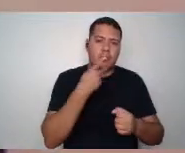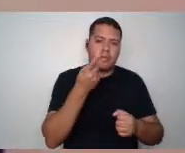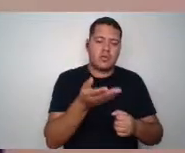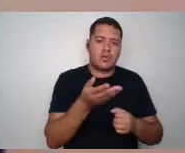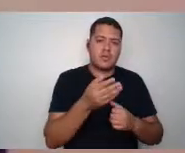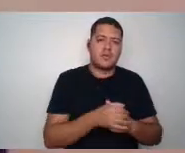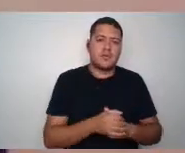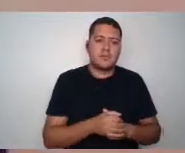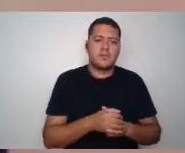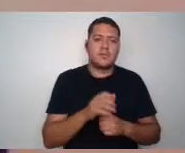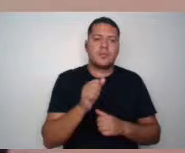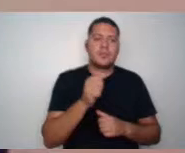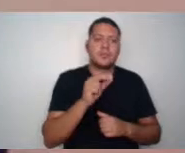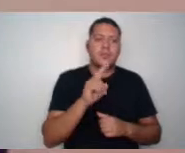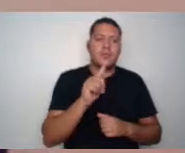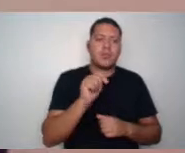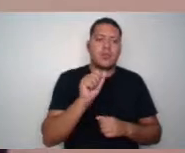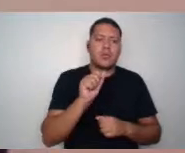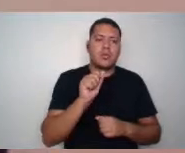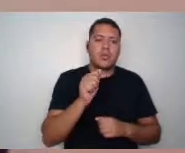Augusto César.